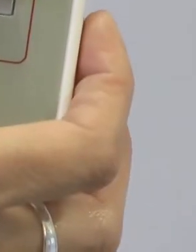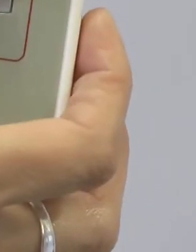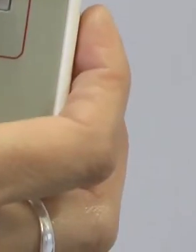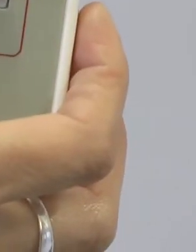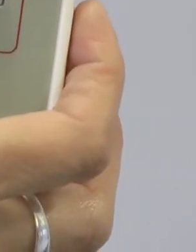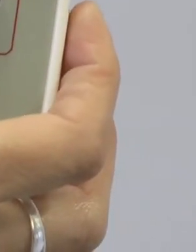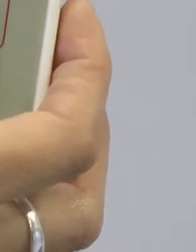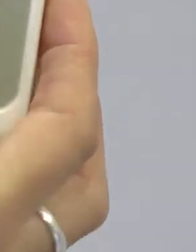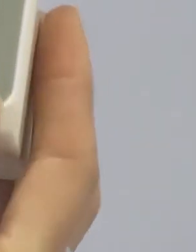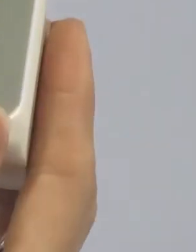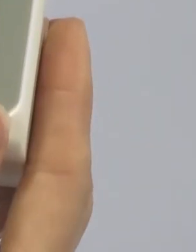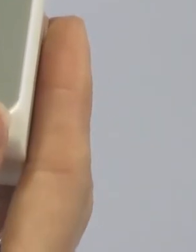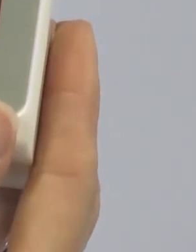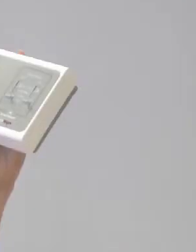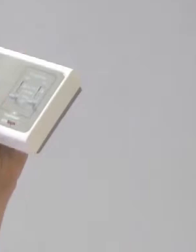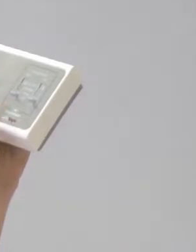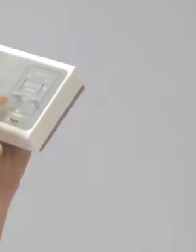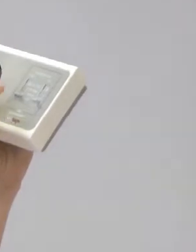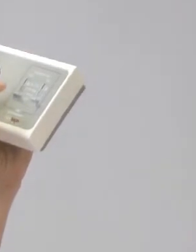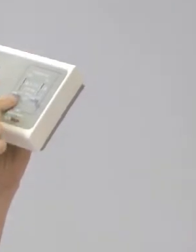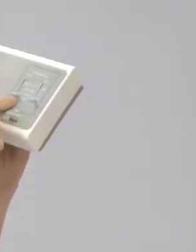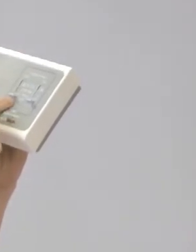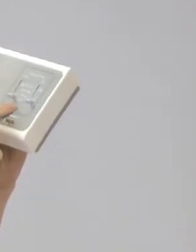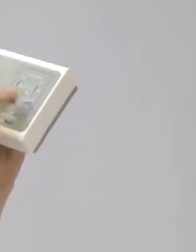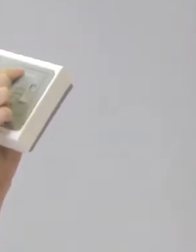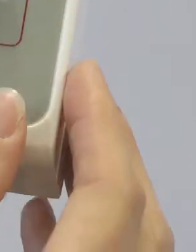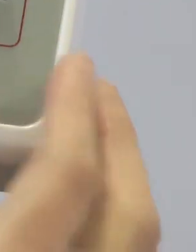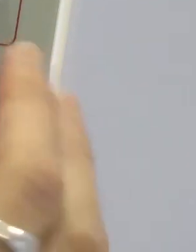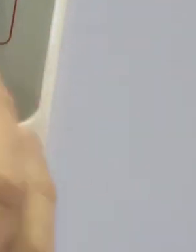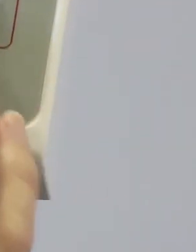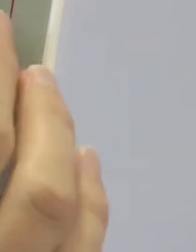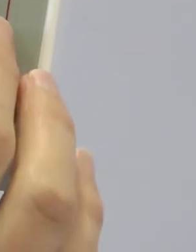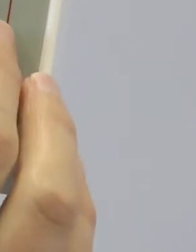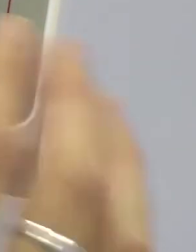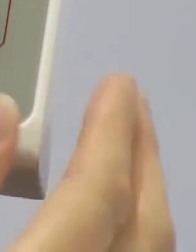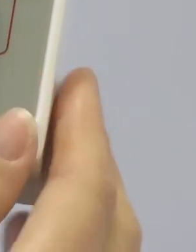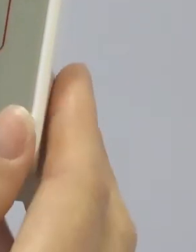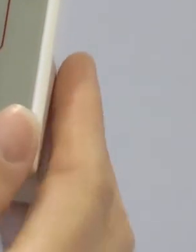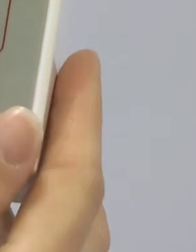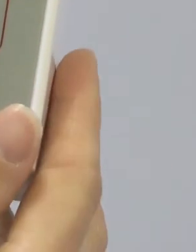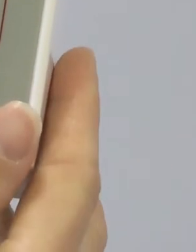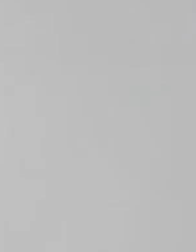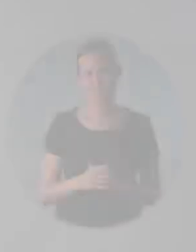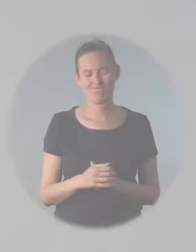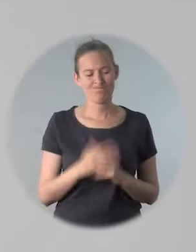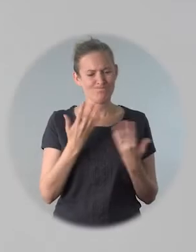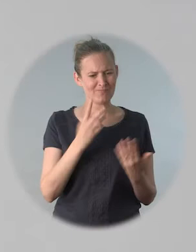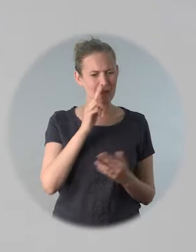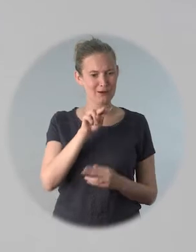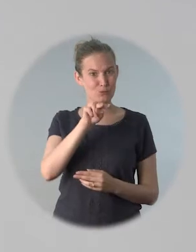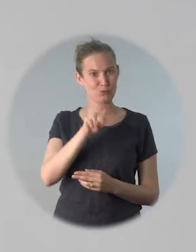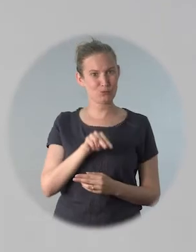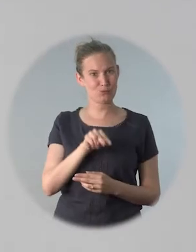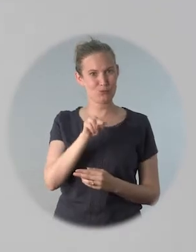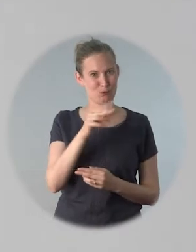coming off at 10:30. We need to make sure that we have the correct settings on this side of the programmer. So we've got